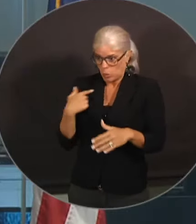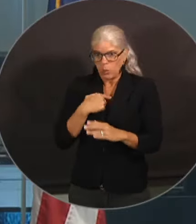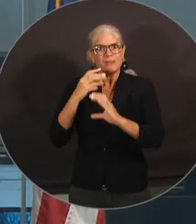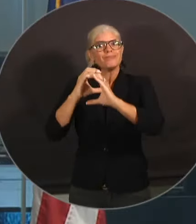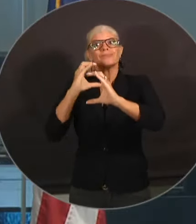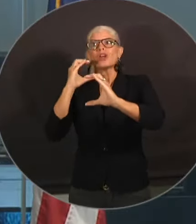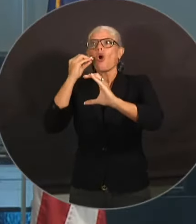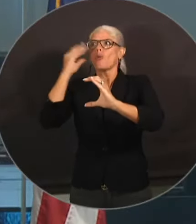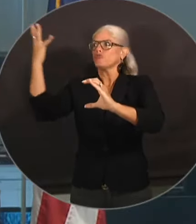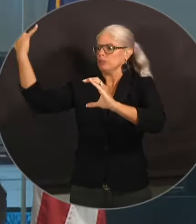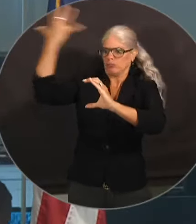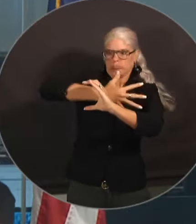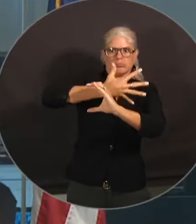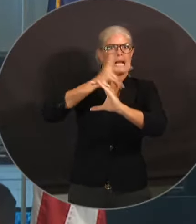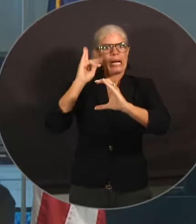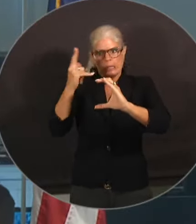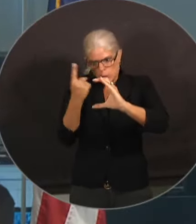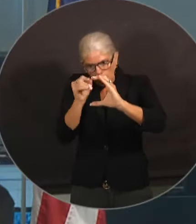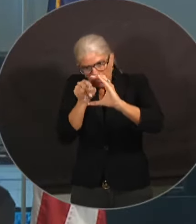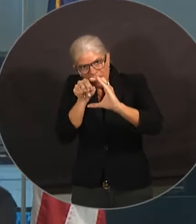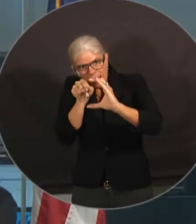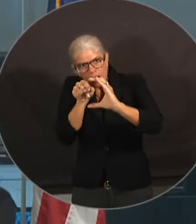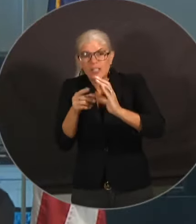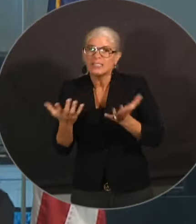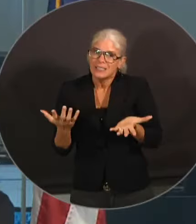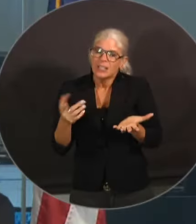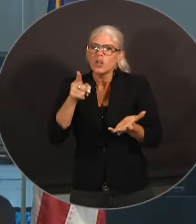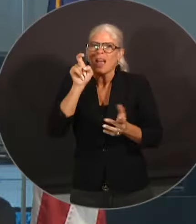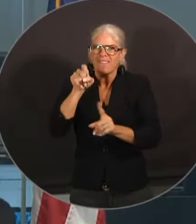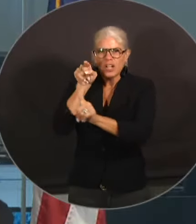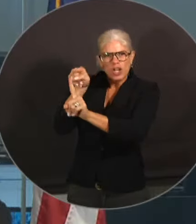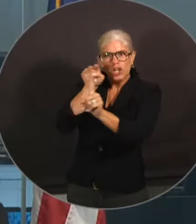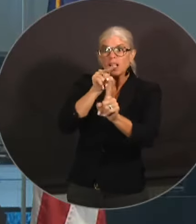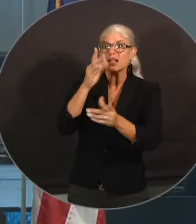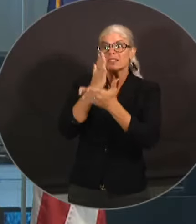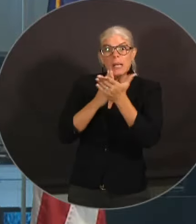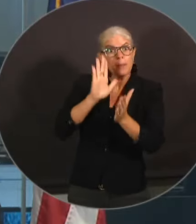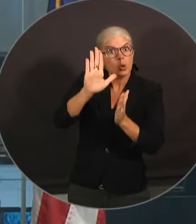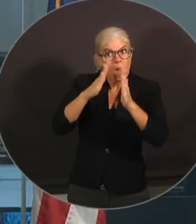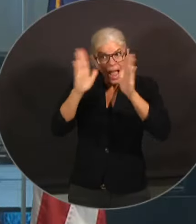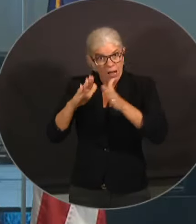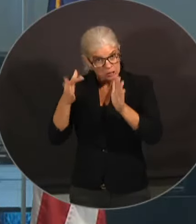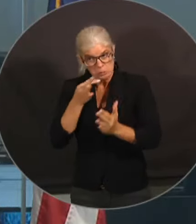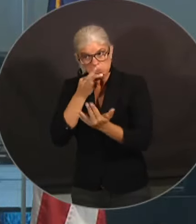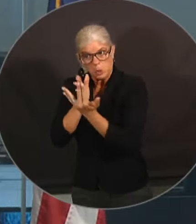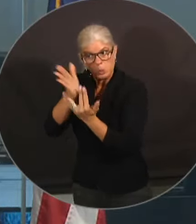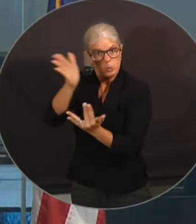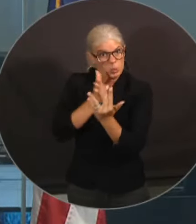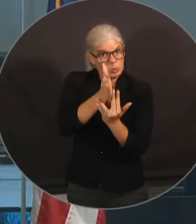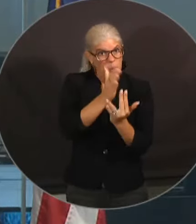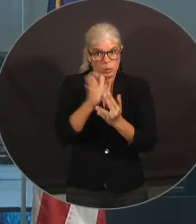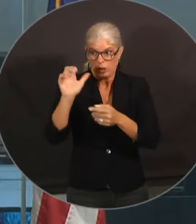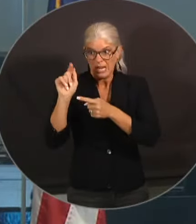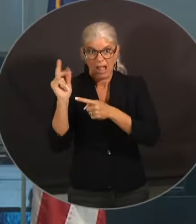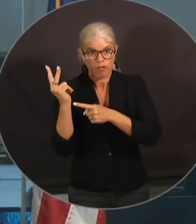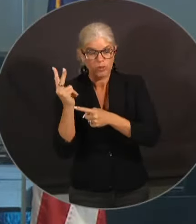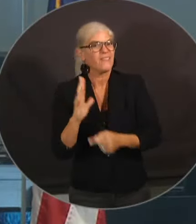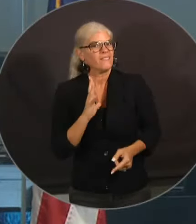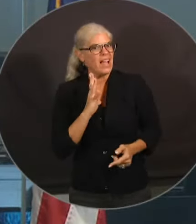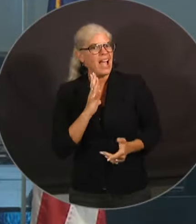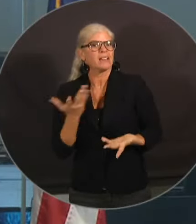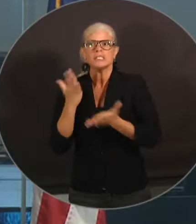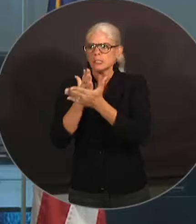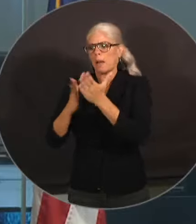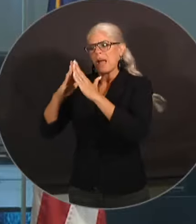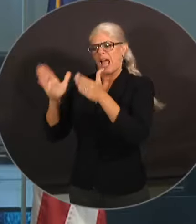a great home that can withstand a Category 3 storm winds. It's a lot more difficult to